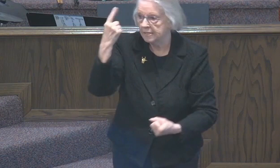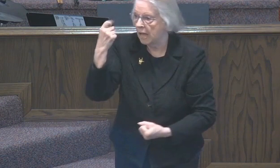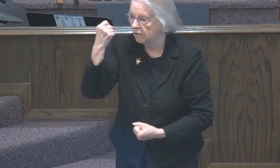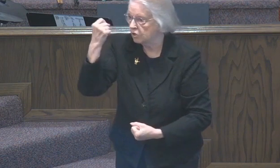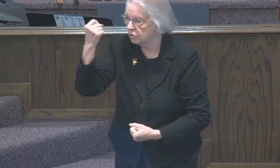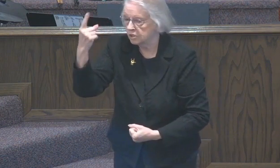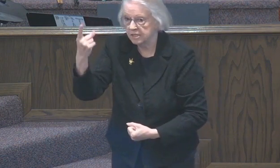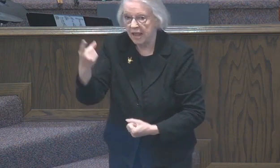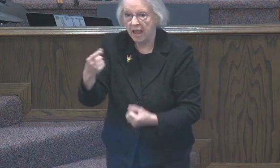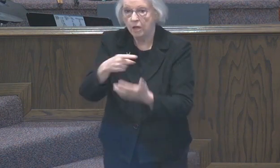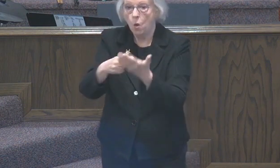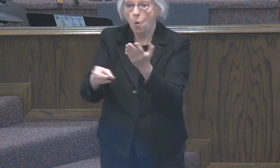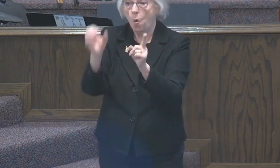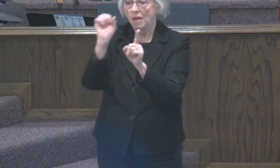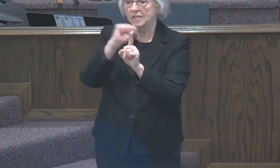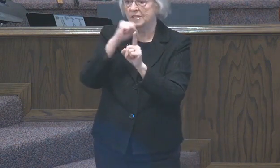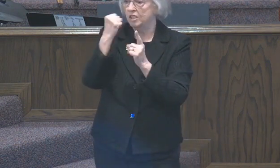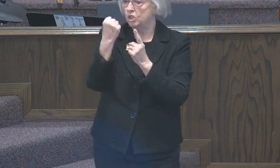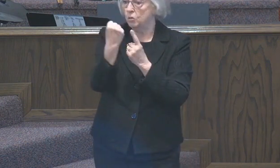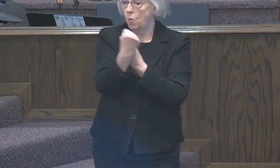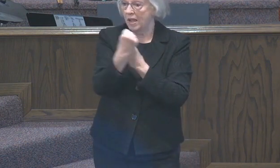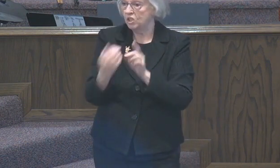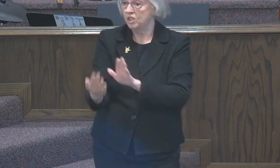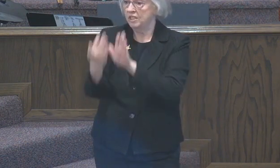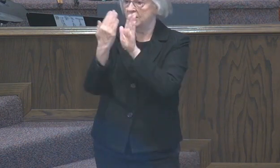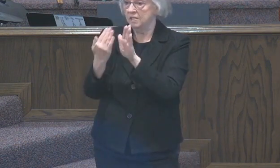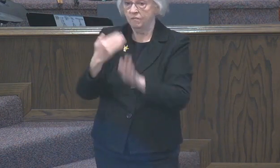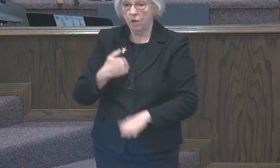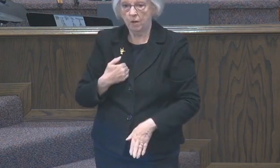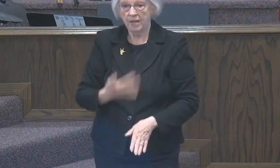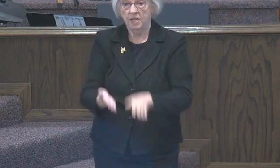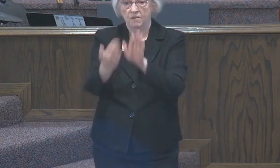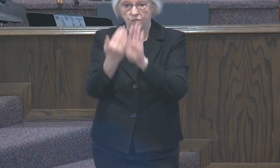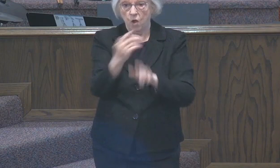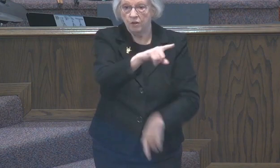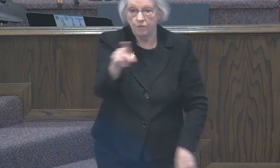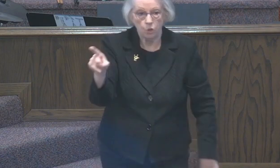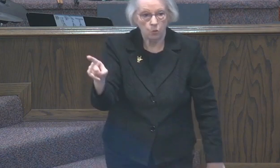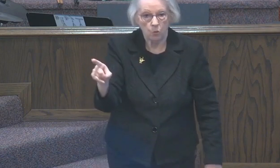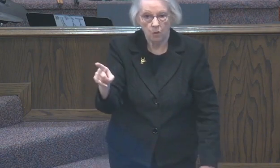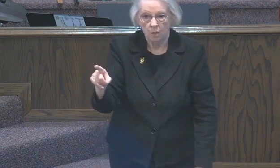what is this spirit of discernment? It is something that is supernatural